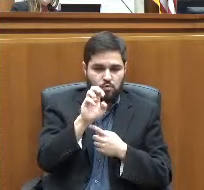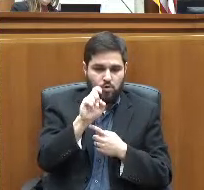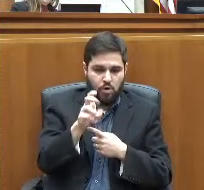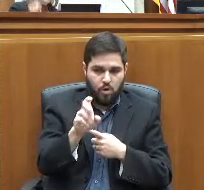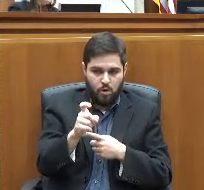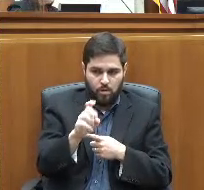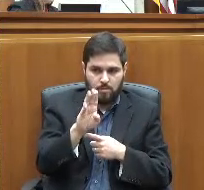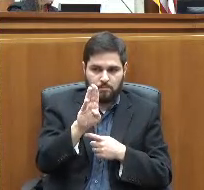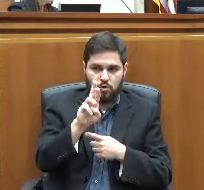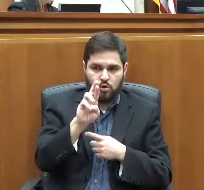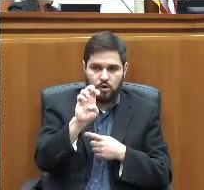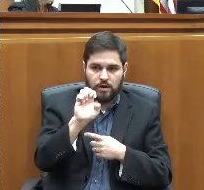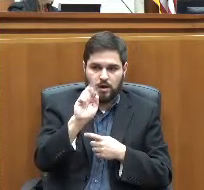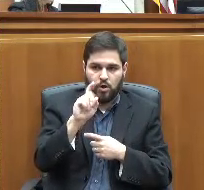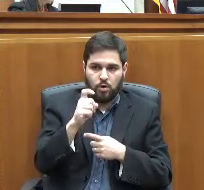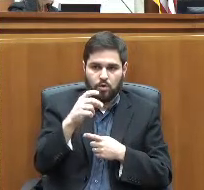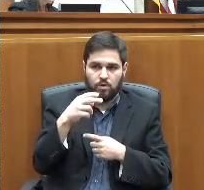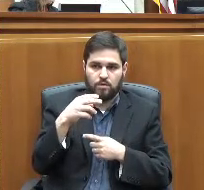Mr. Shake Snyder.